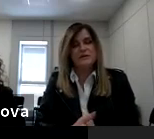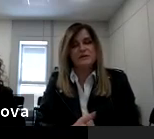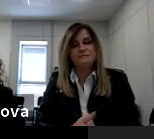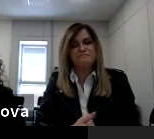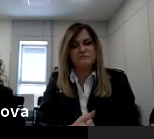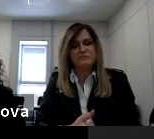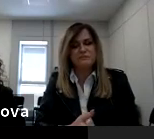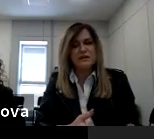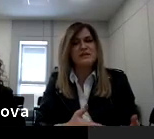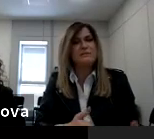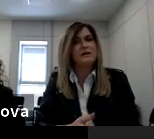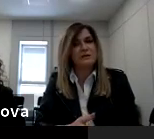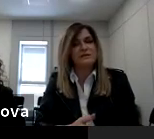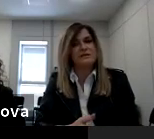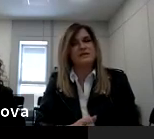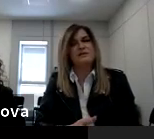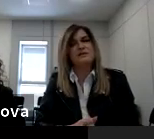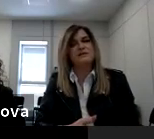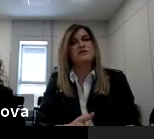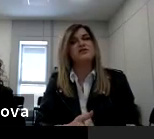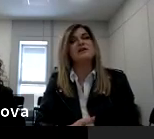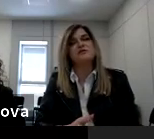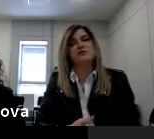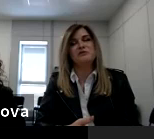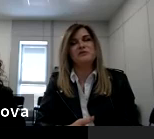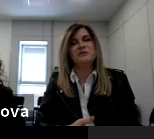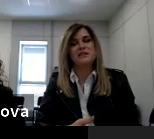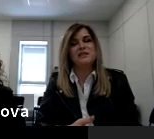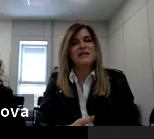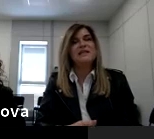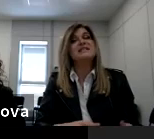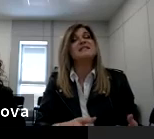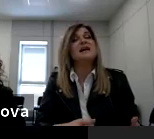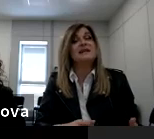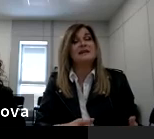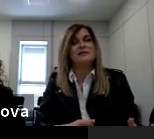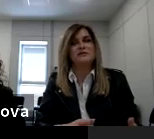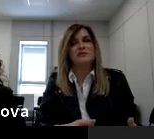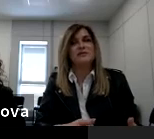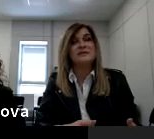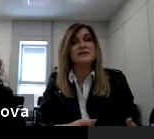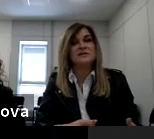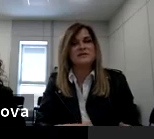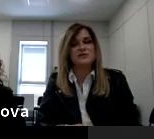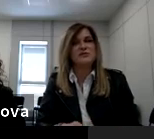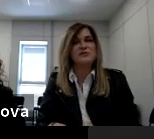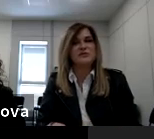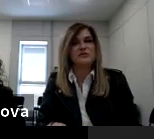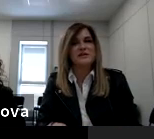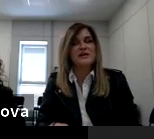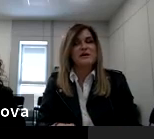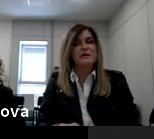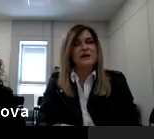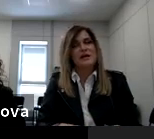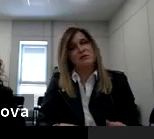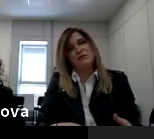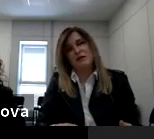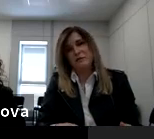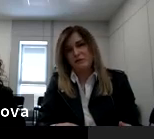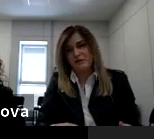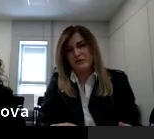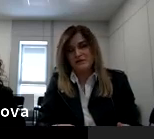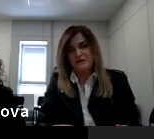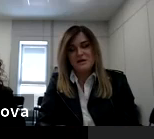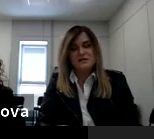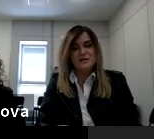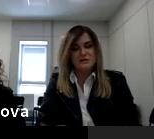separate department that is in charge of designing control systems for each project. We are able to help